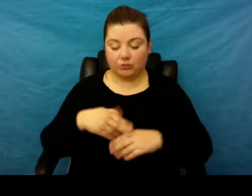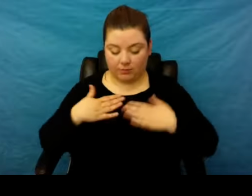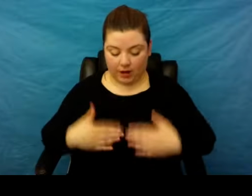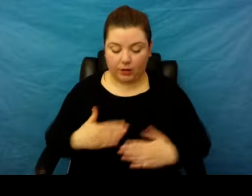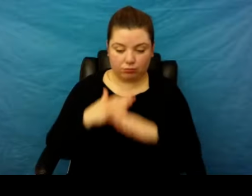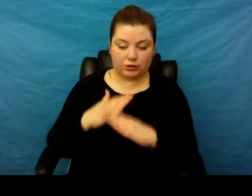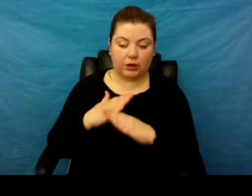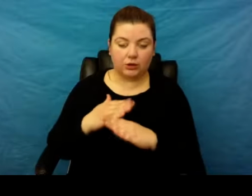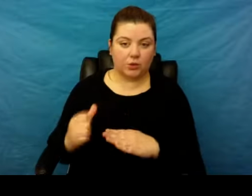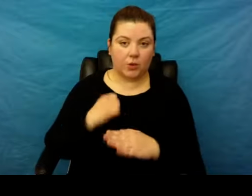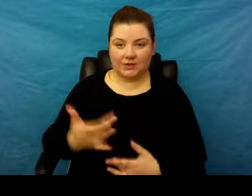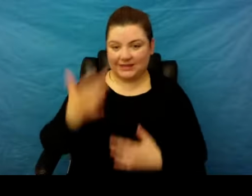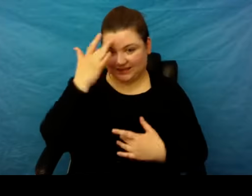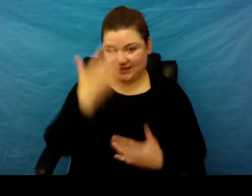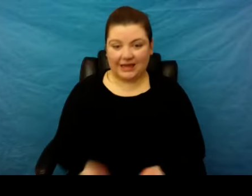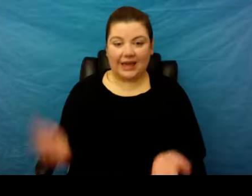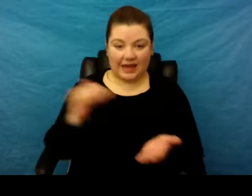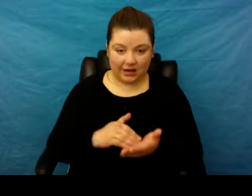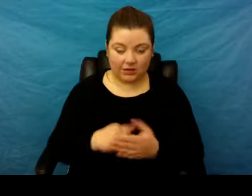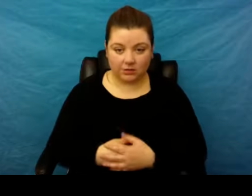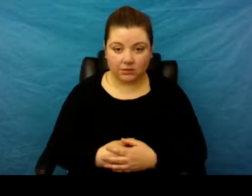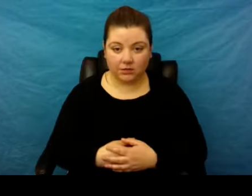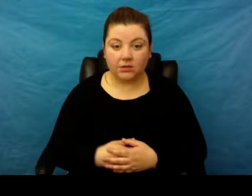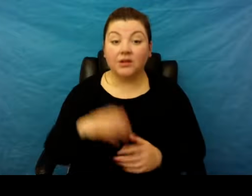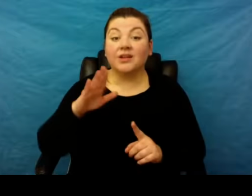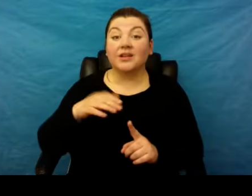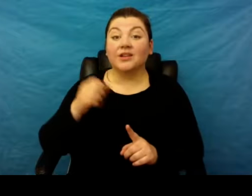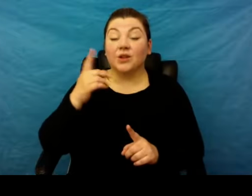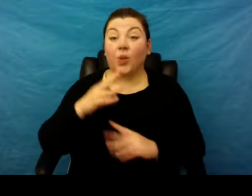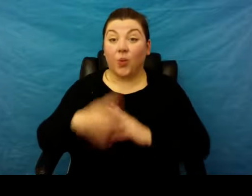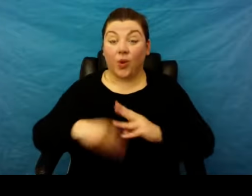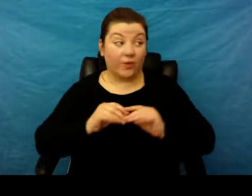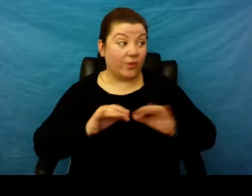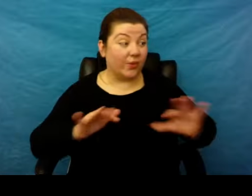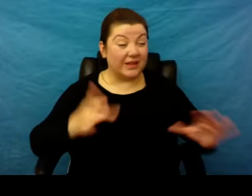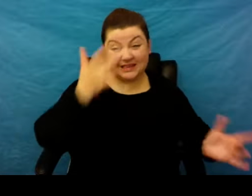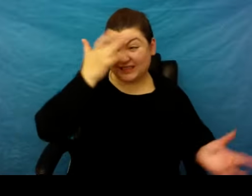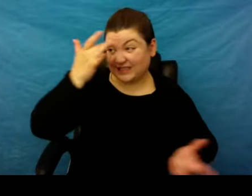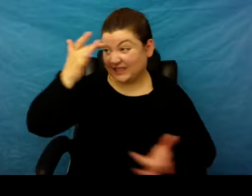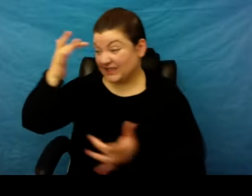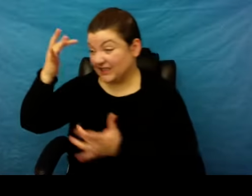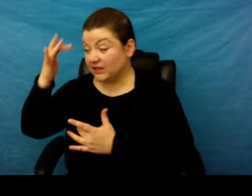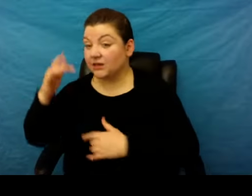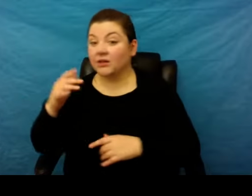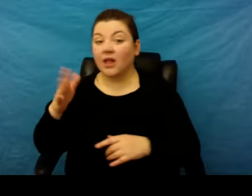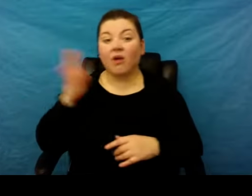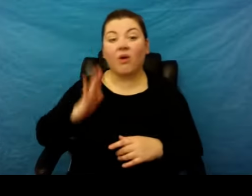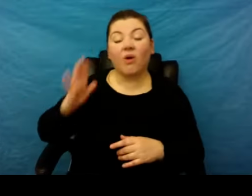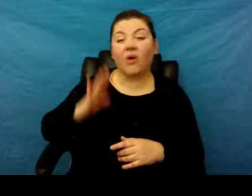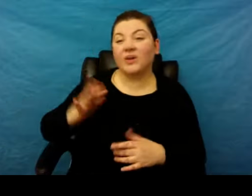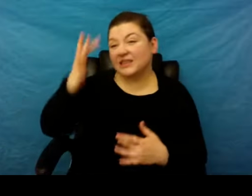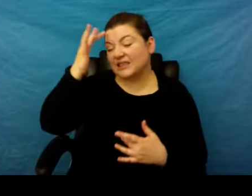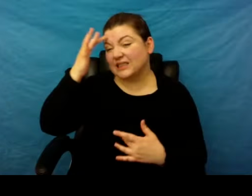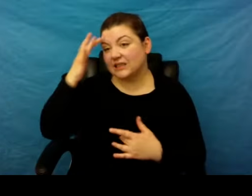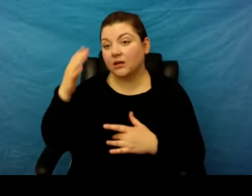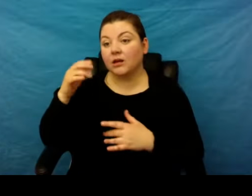world sees it, coronavirus now as a pandemic is going to enter the circulation the same way rhinovirus is in our circulation, the